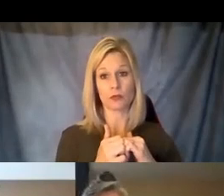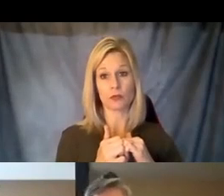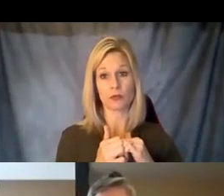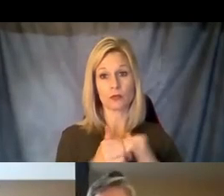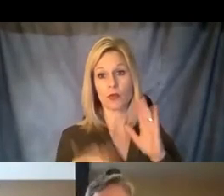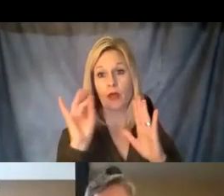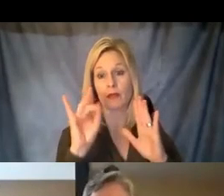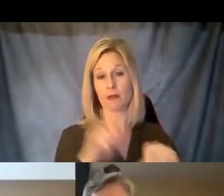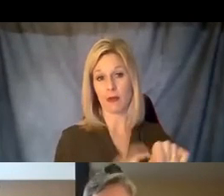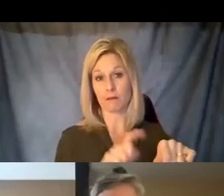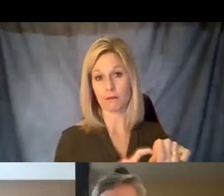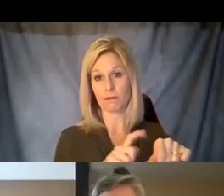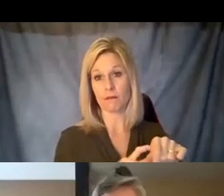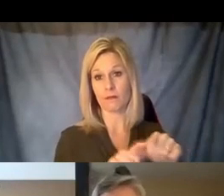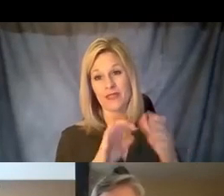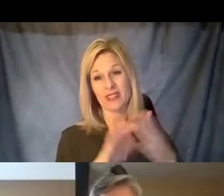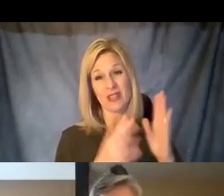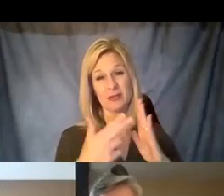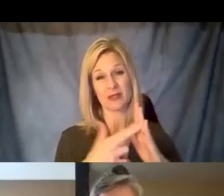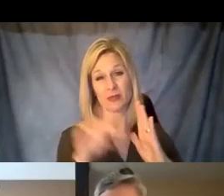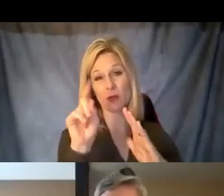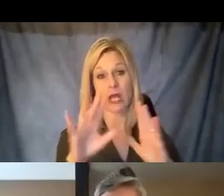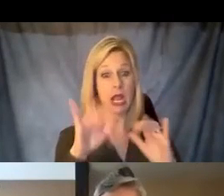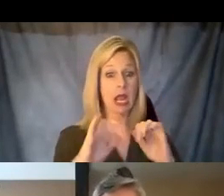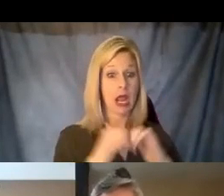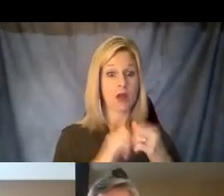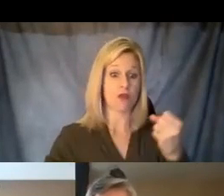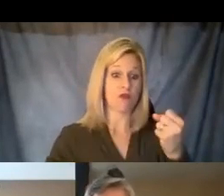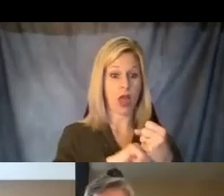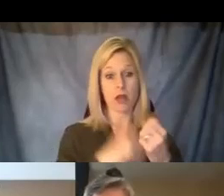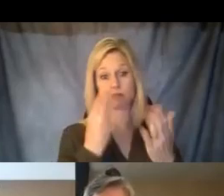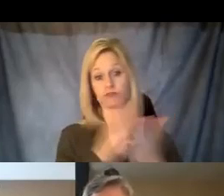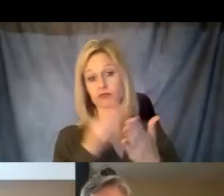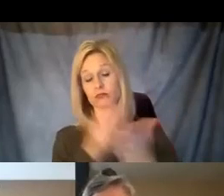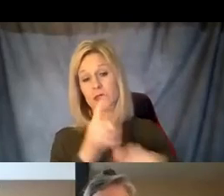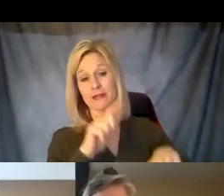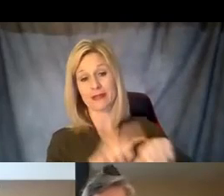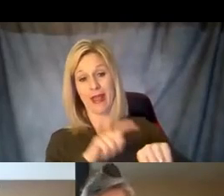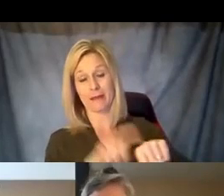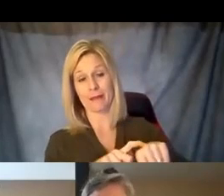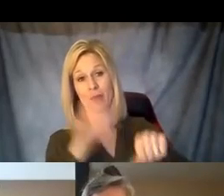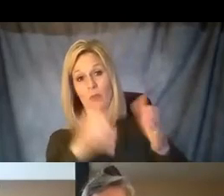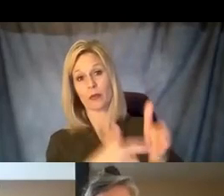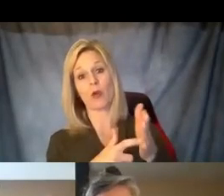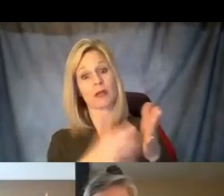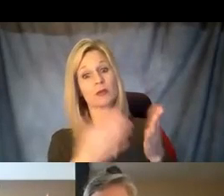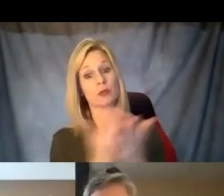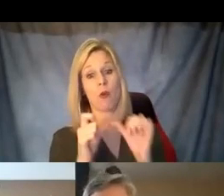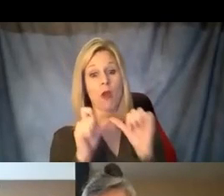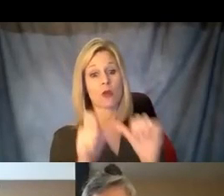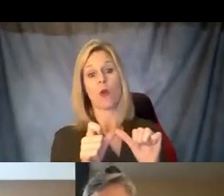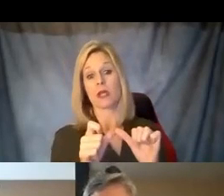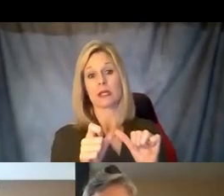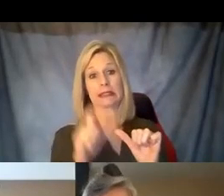time? That's Yeah. really the question, is how do you fund the time that it's going to take? Because this is a new ongoing need, not just a once and